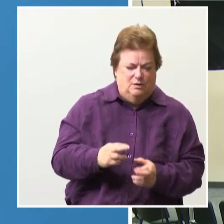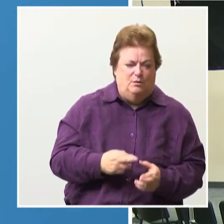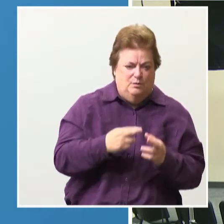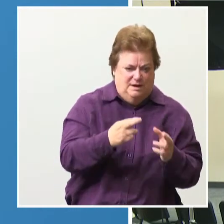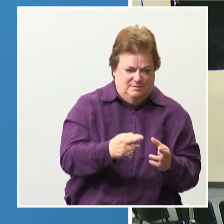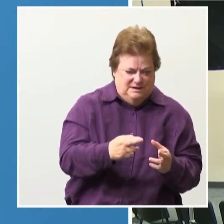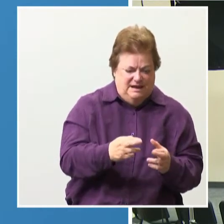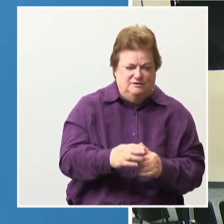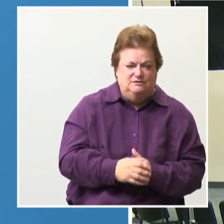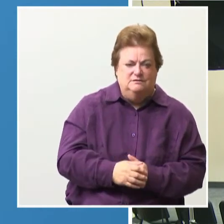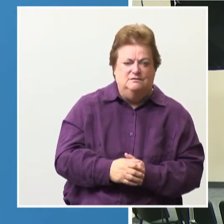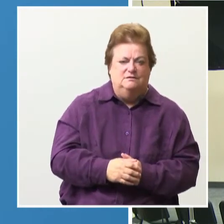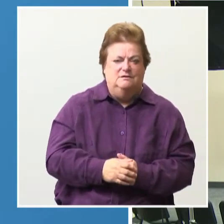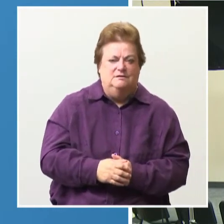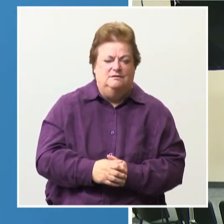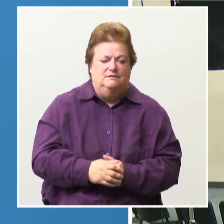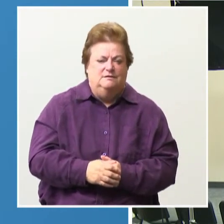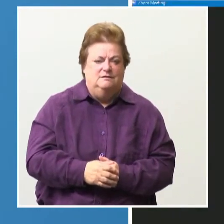recommendation for